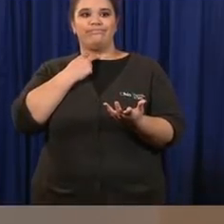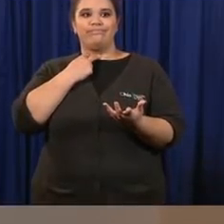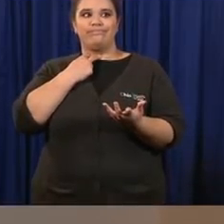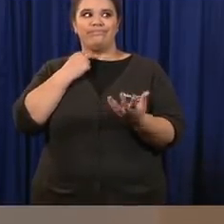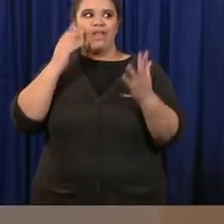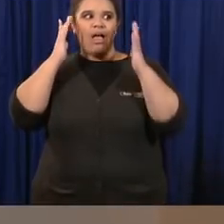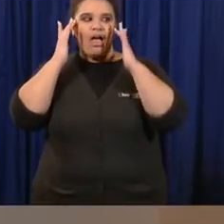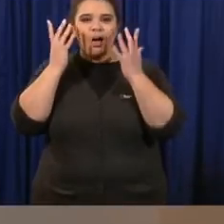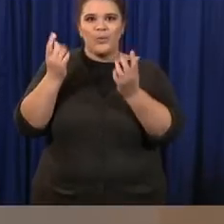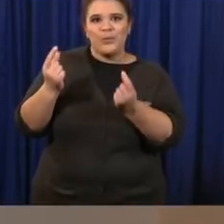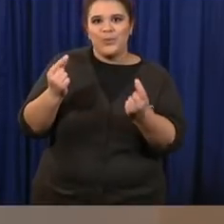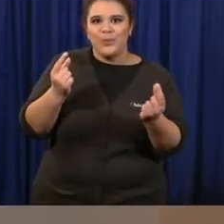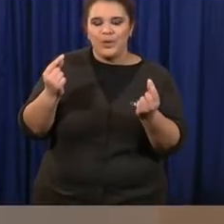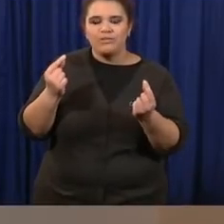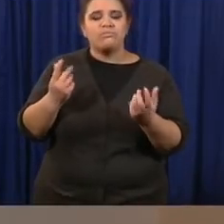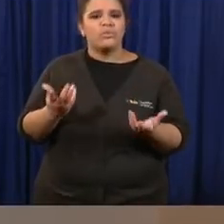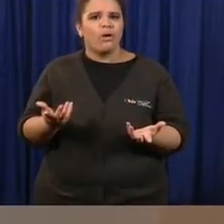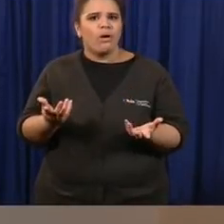Is there,